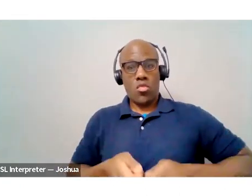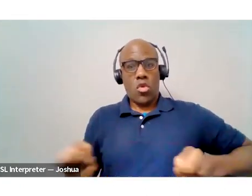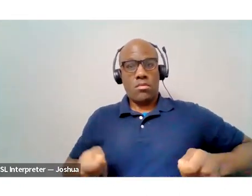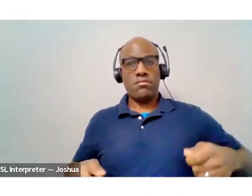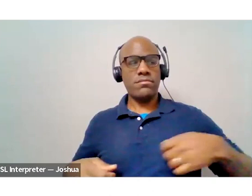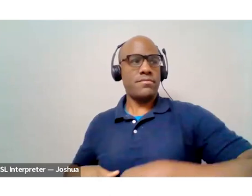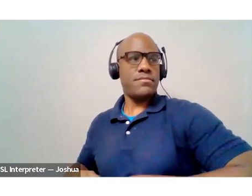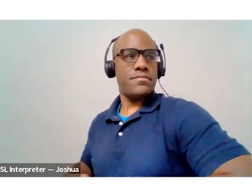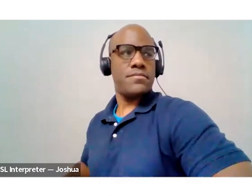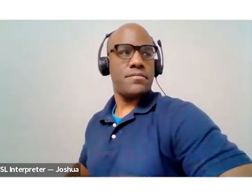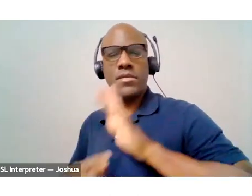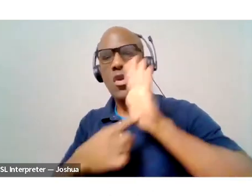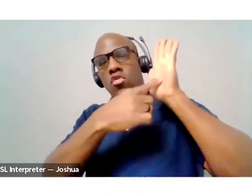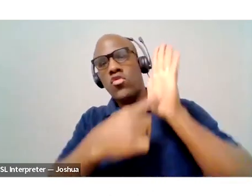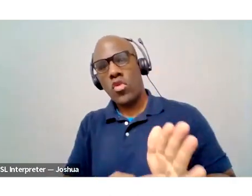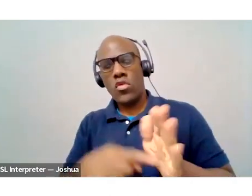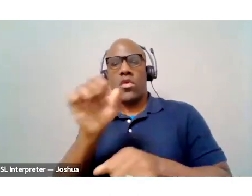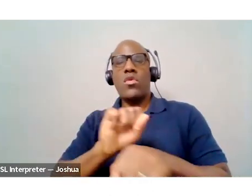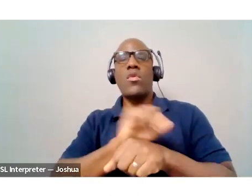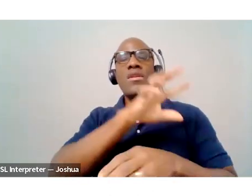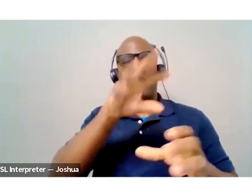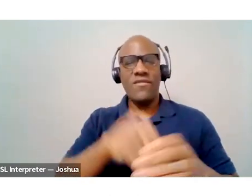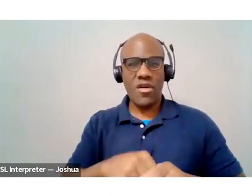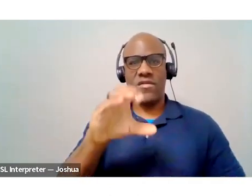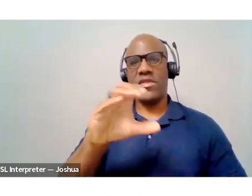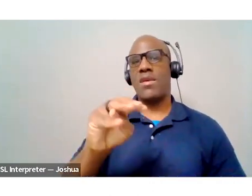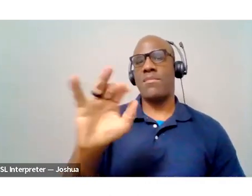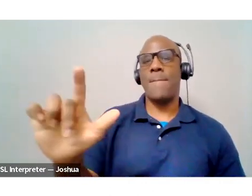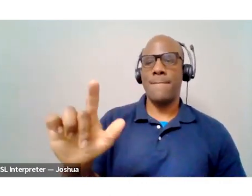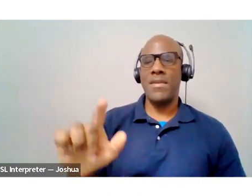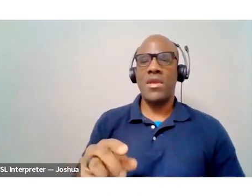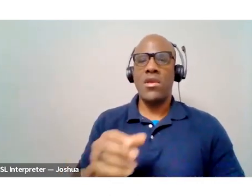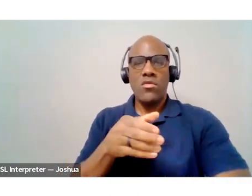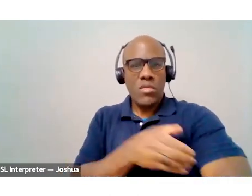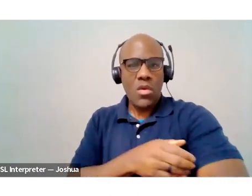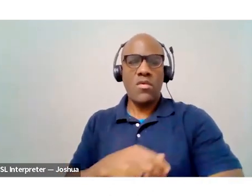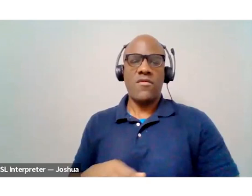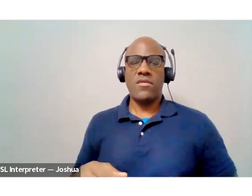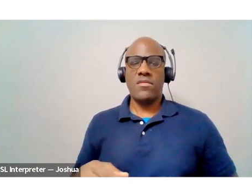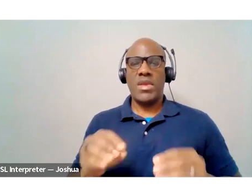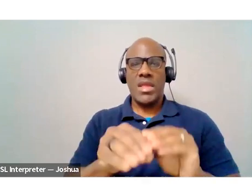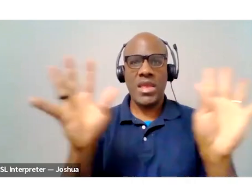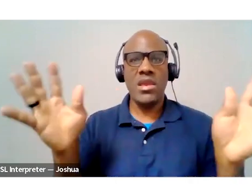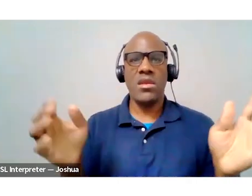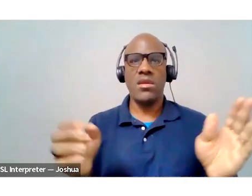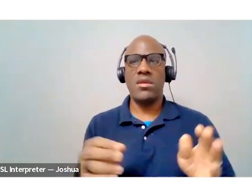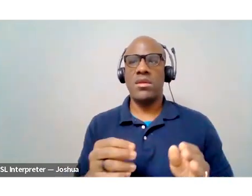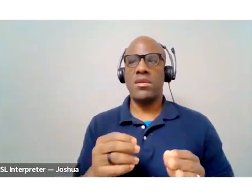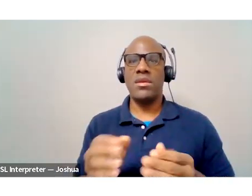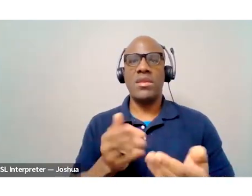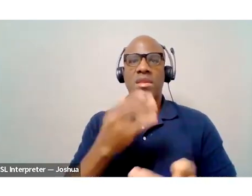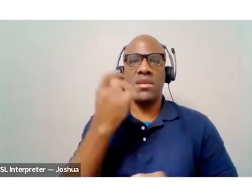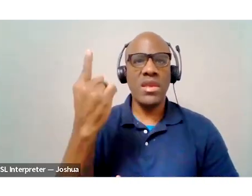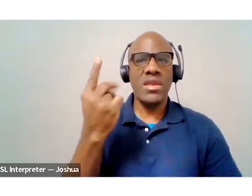work that is powerful and literate and out into the space of this mediated world between